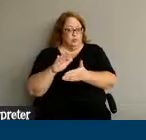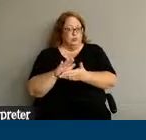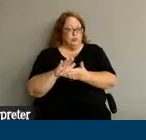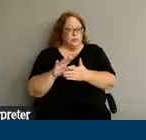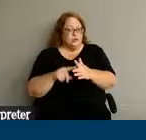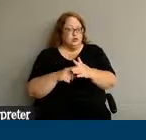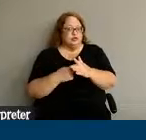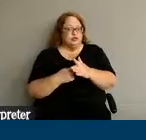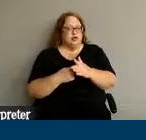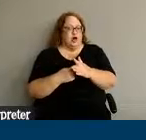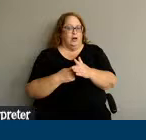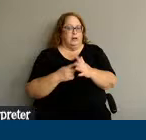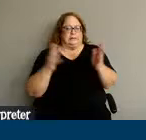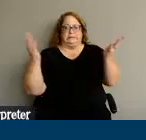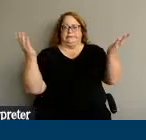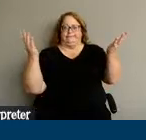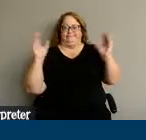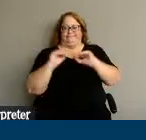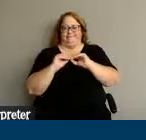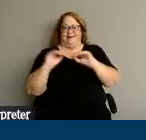preschool.